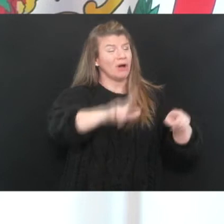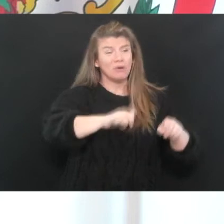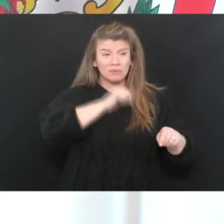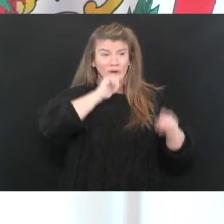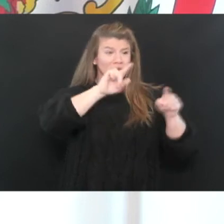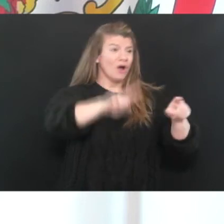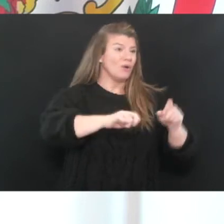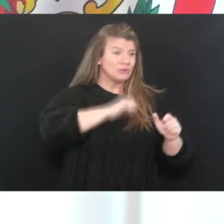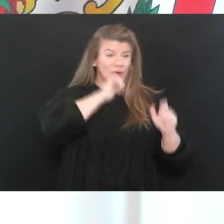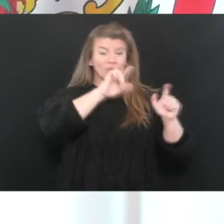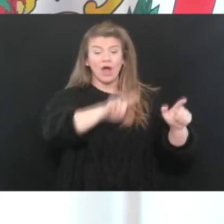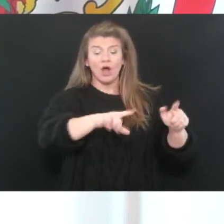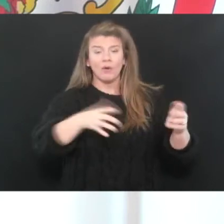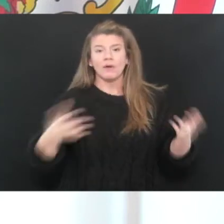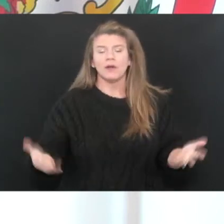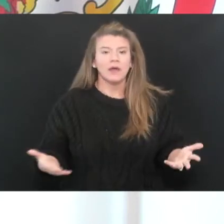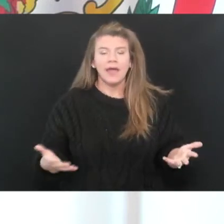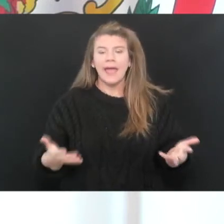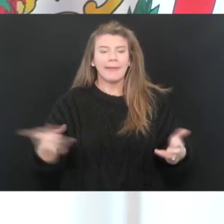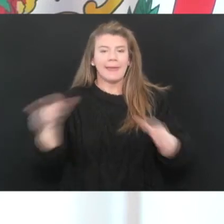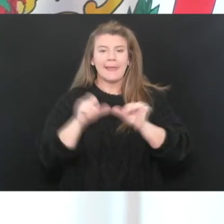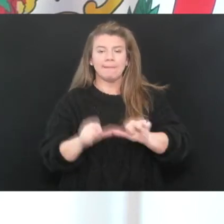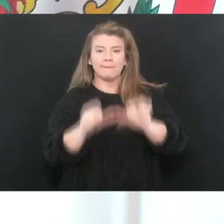go there. And they just keep going.